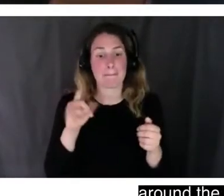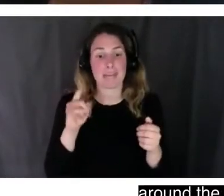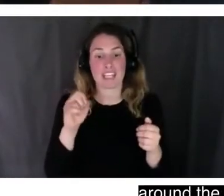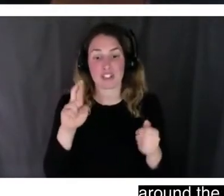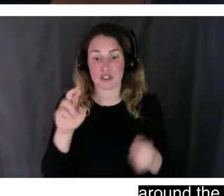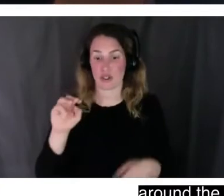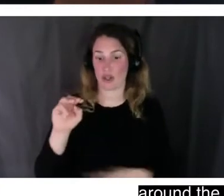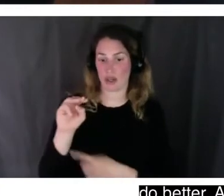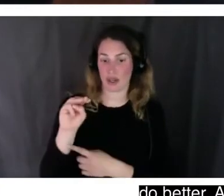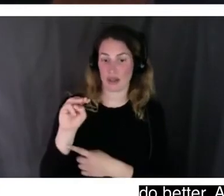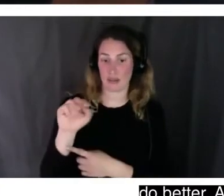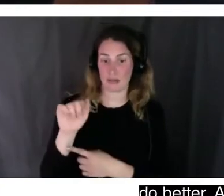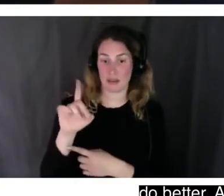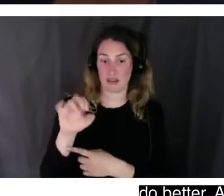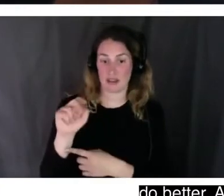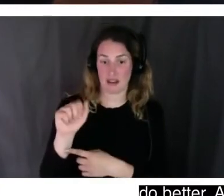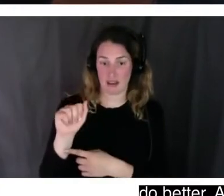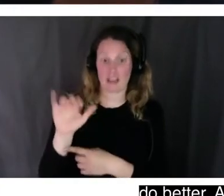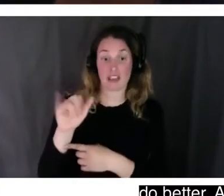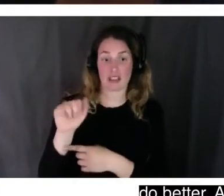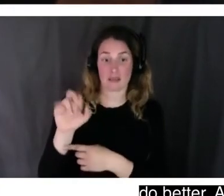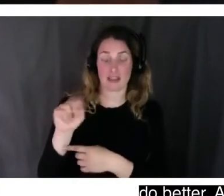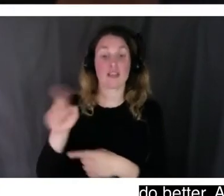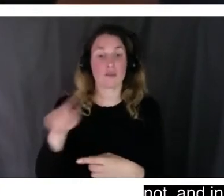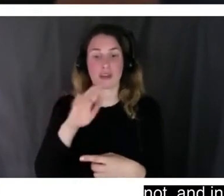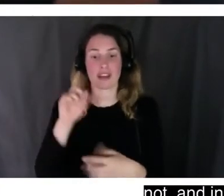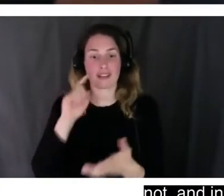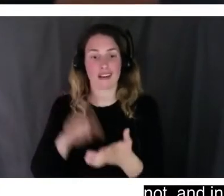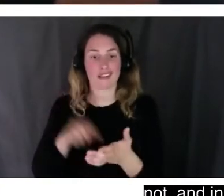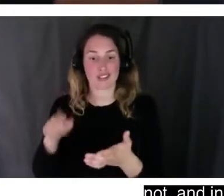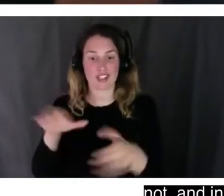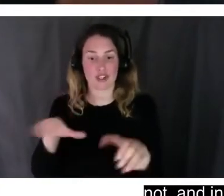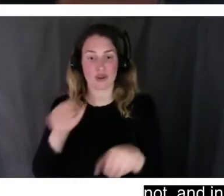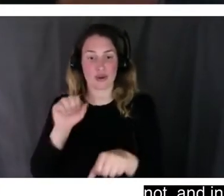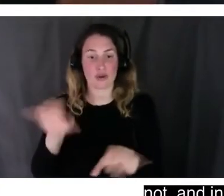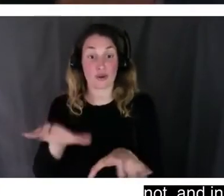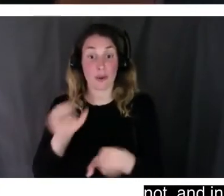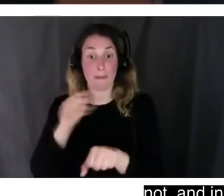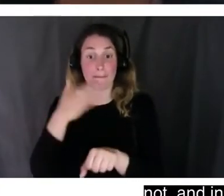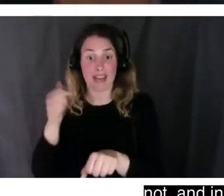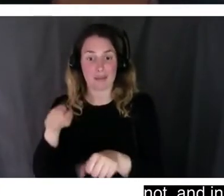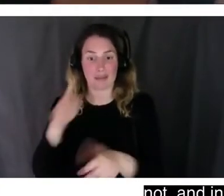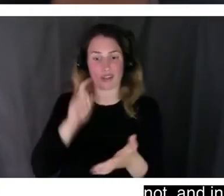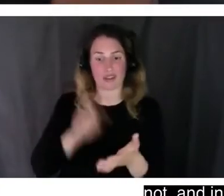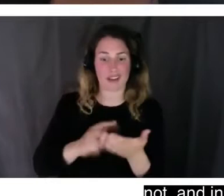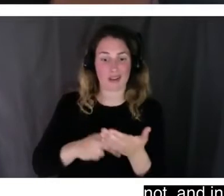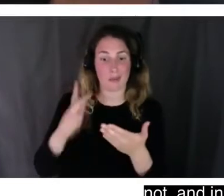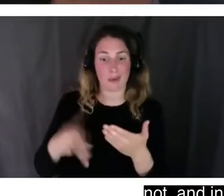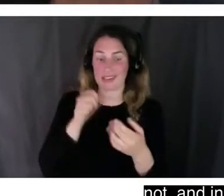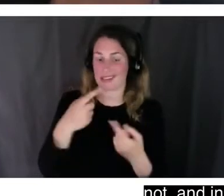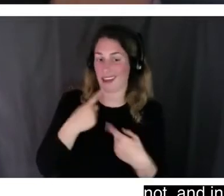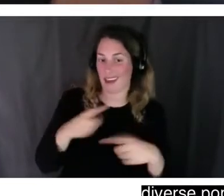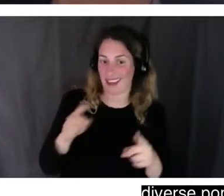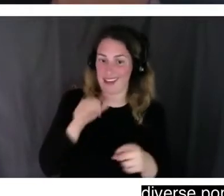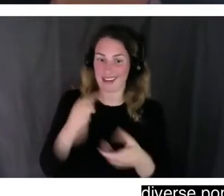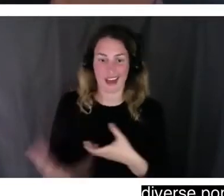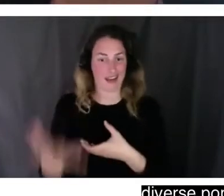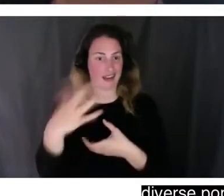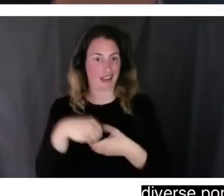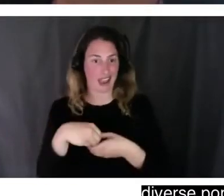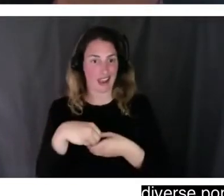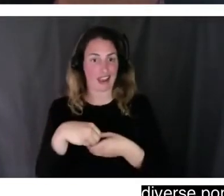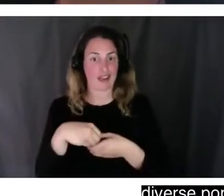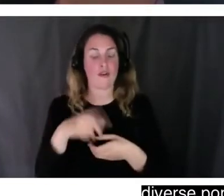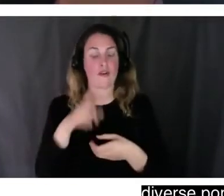that public service needs to do better, and she acknowledges that it did not, and in fact did not engage enough of diverse